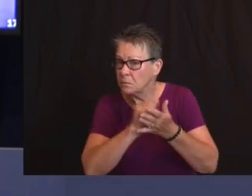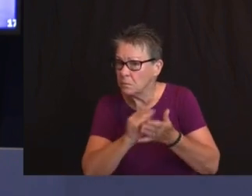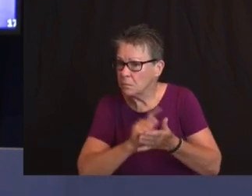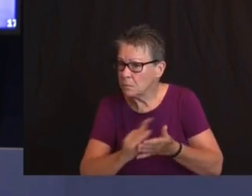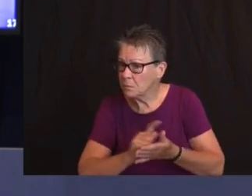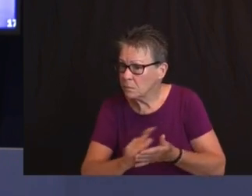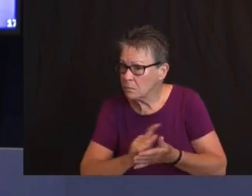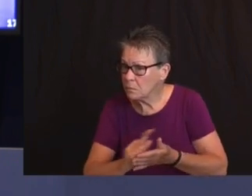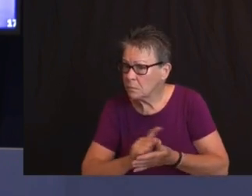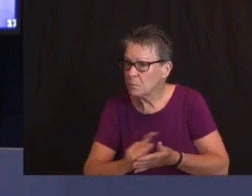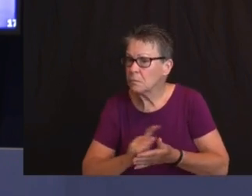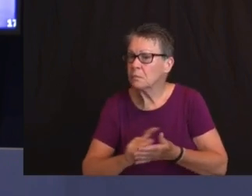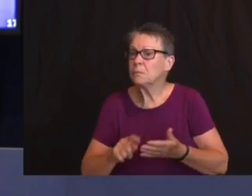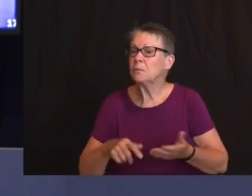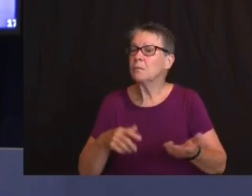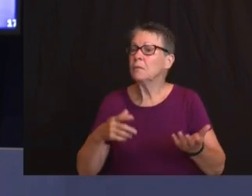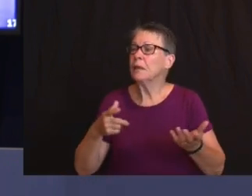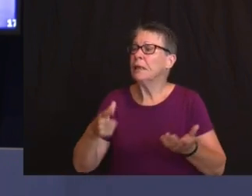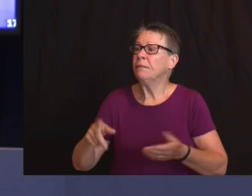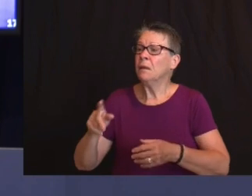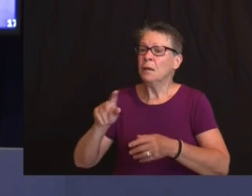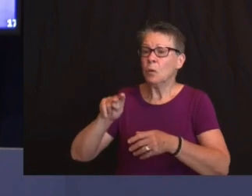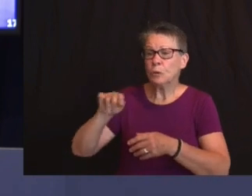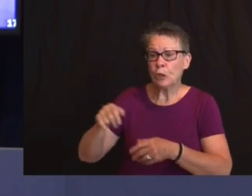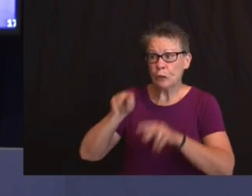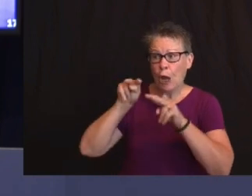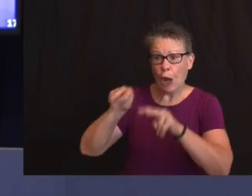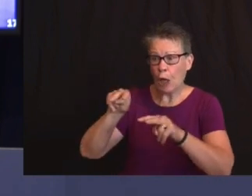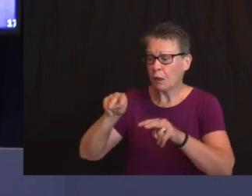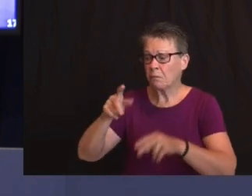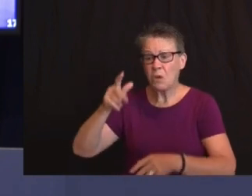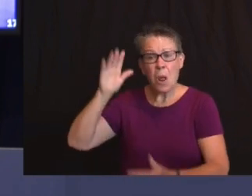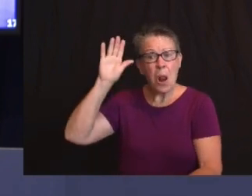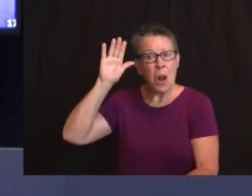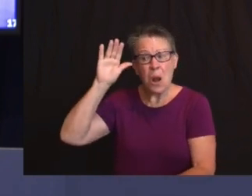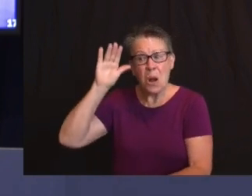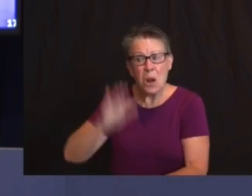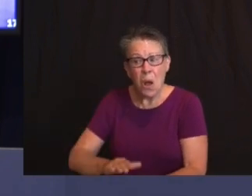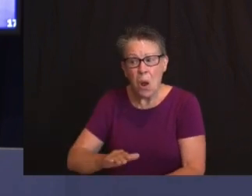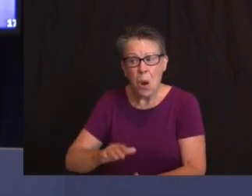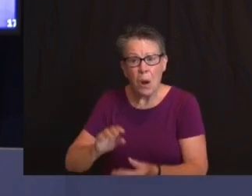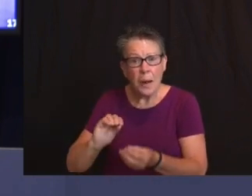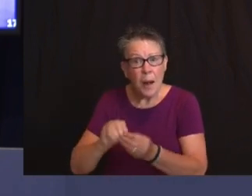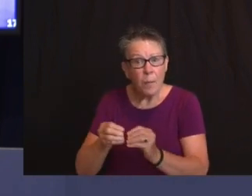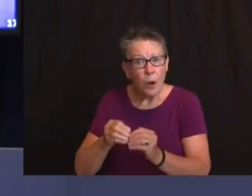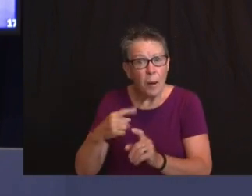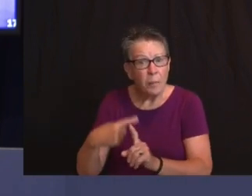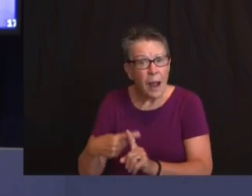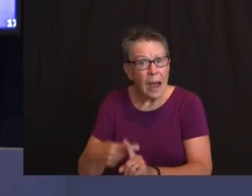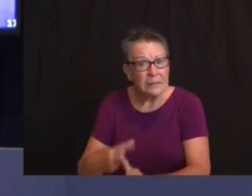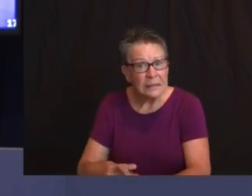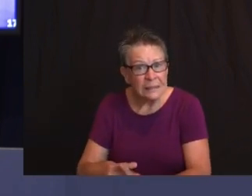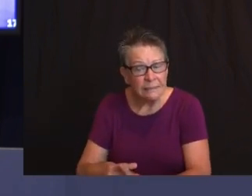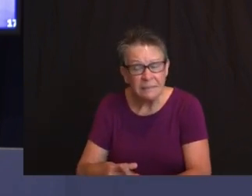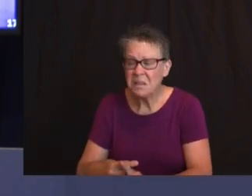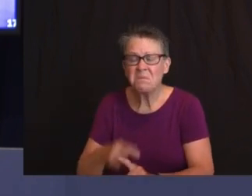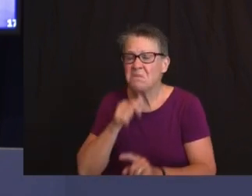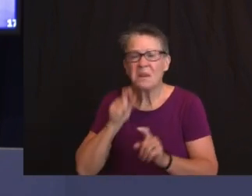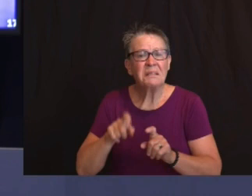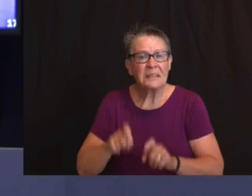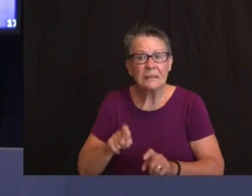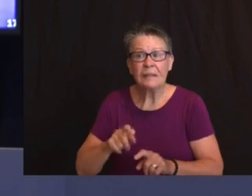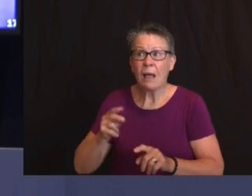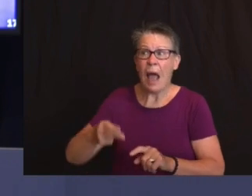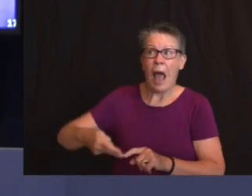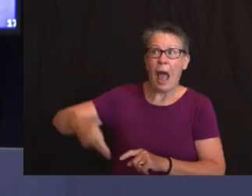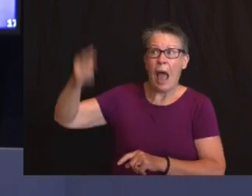in regions with moderate high or very high virus activity, screening testing of students who are not